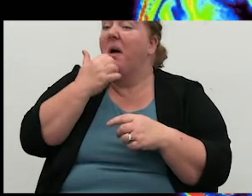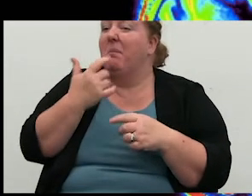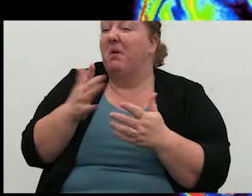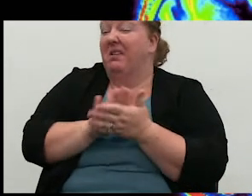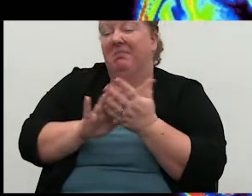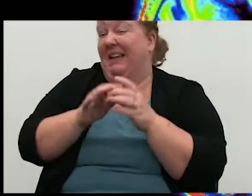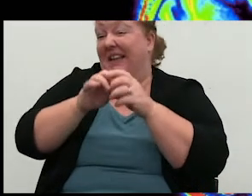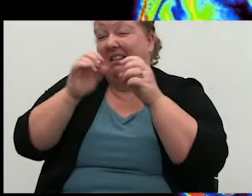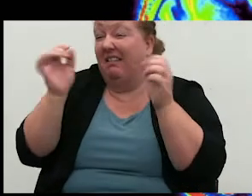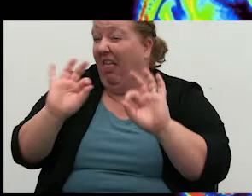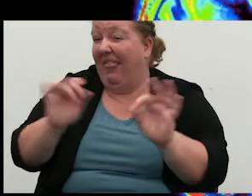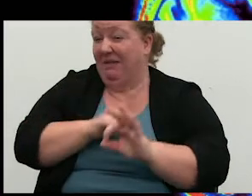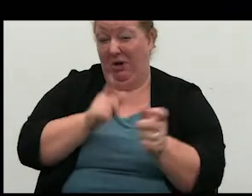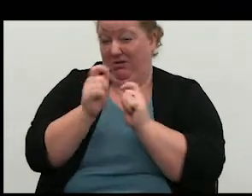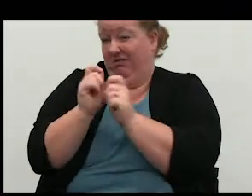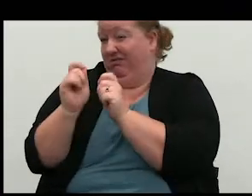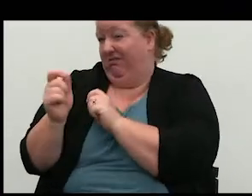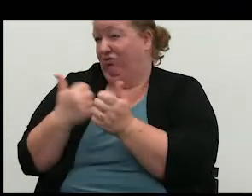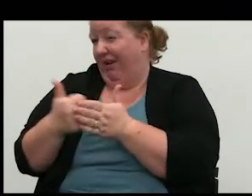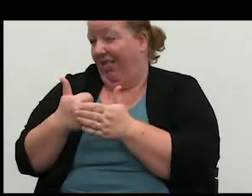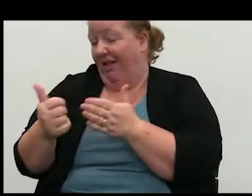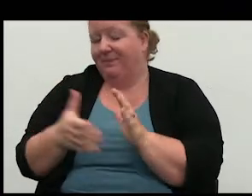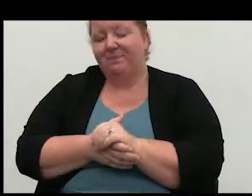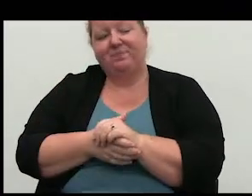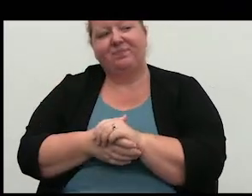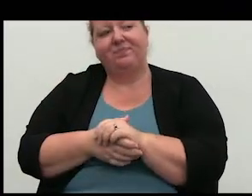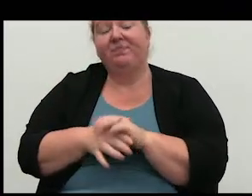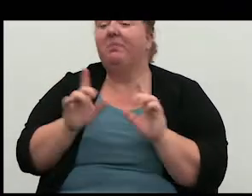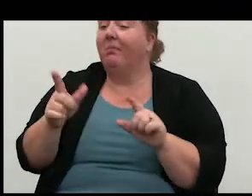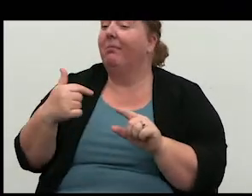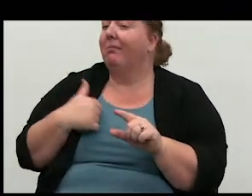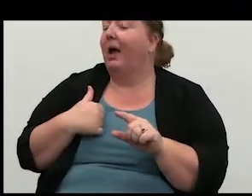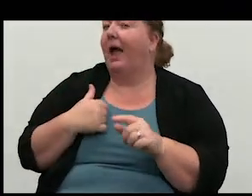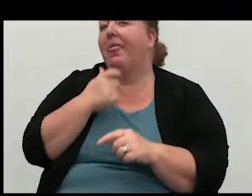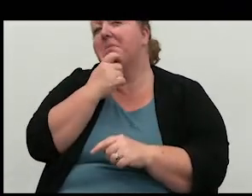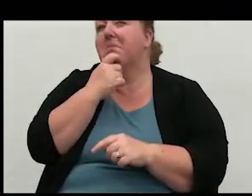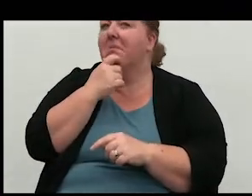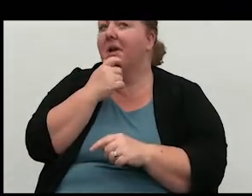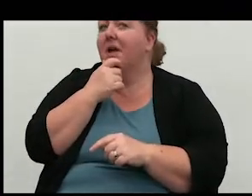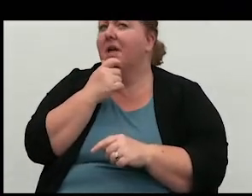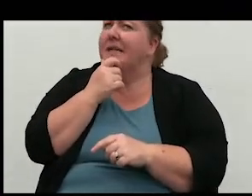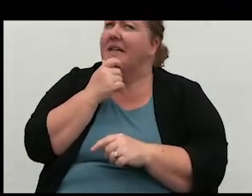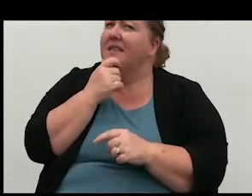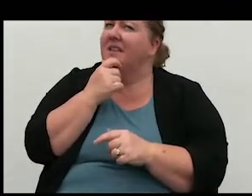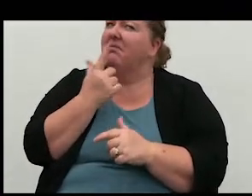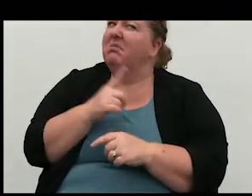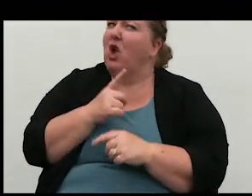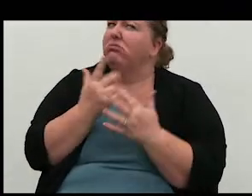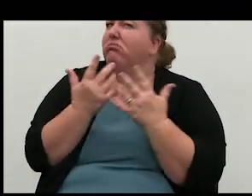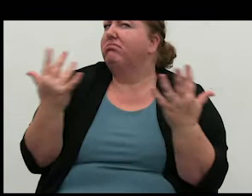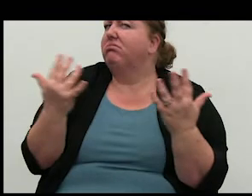meaningless. But the other thing I asked myself was, is it just that we have a lot of data? Is